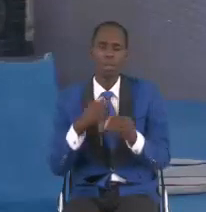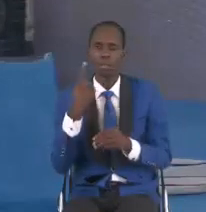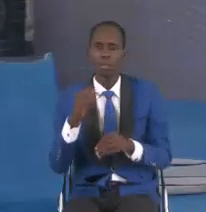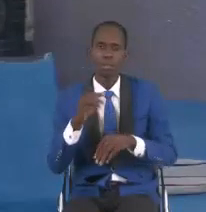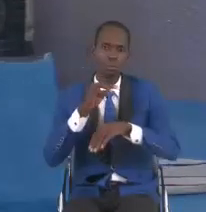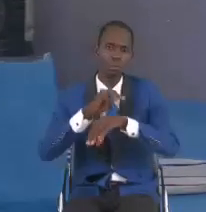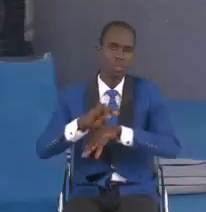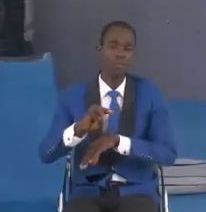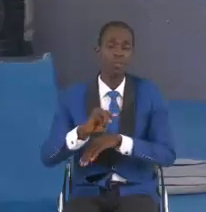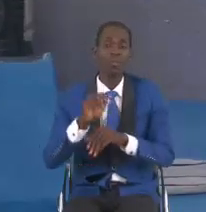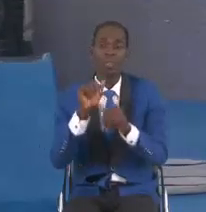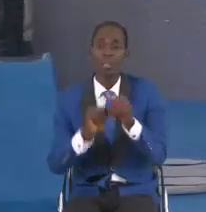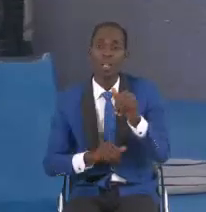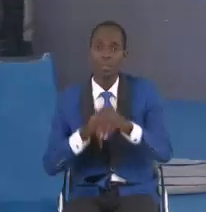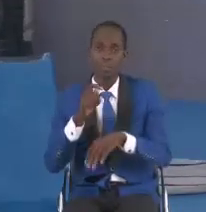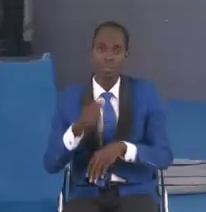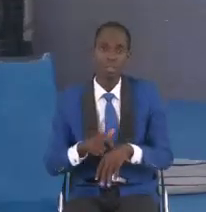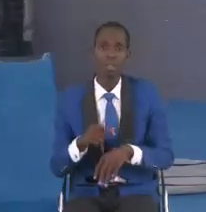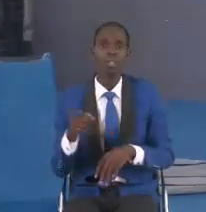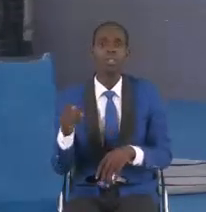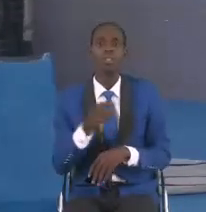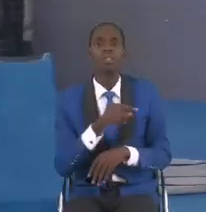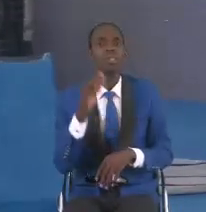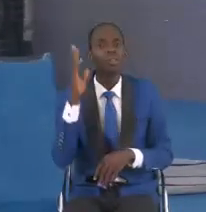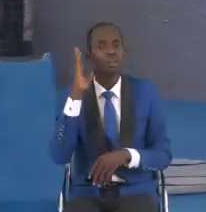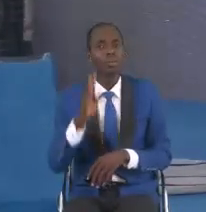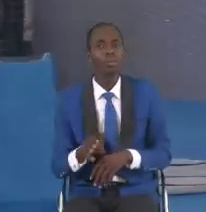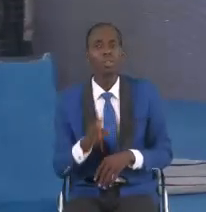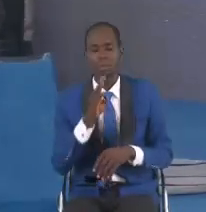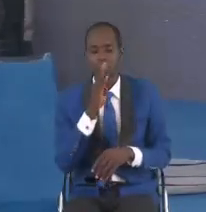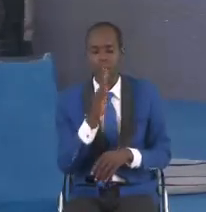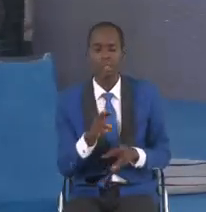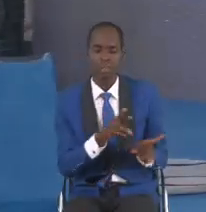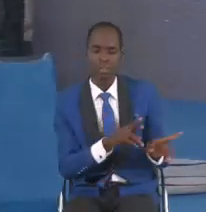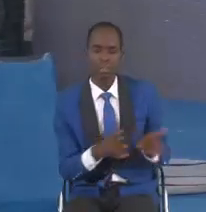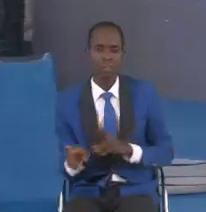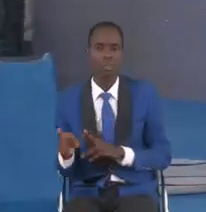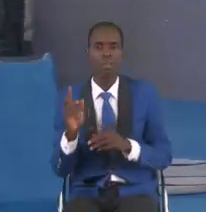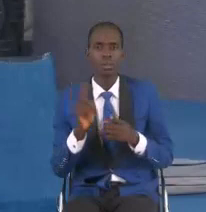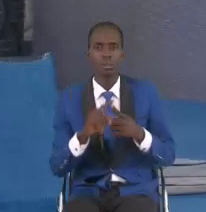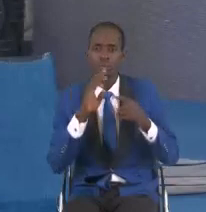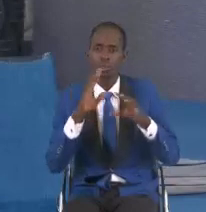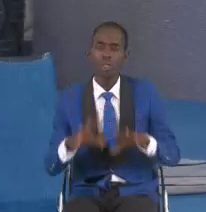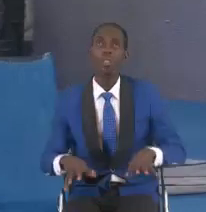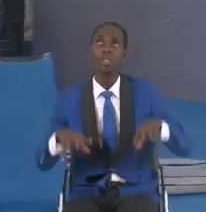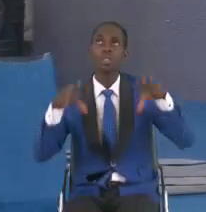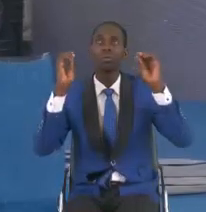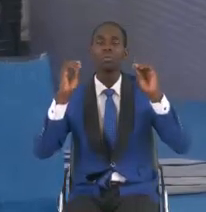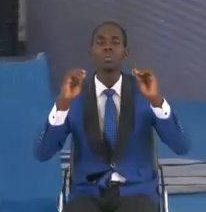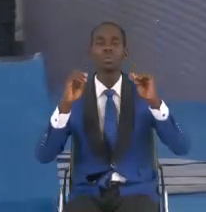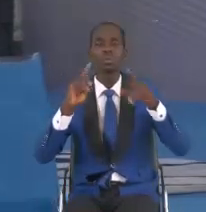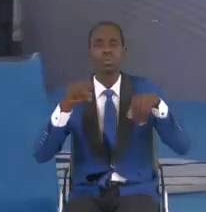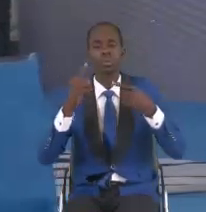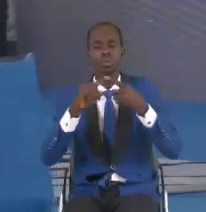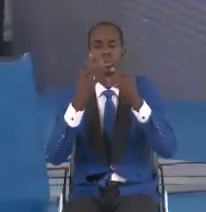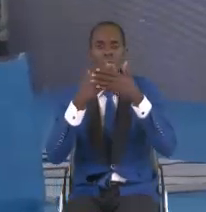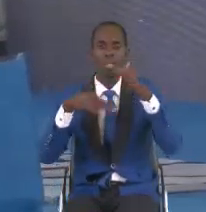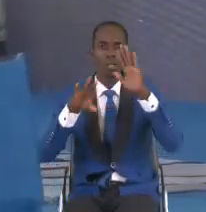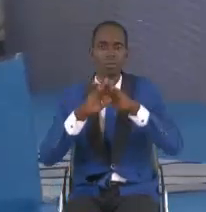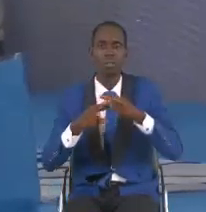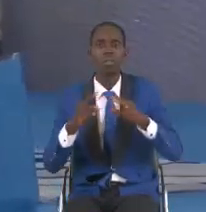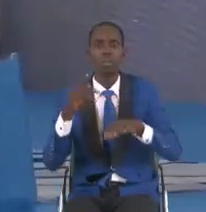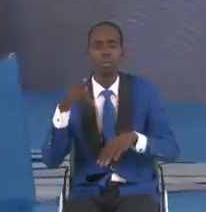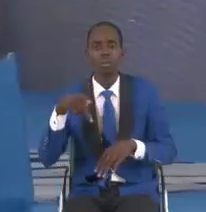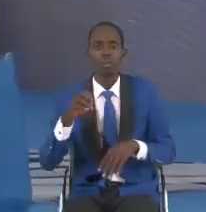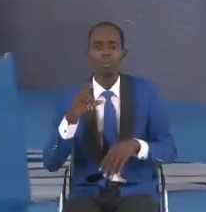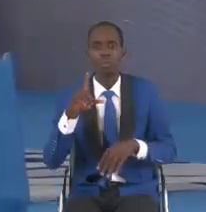every time they remain now ready to be raptured to go to heaven. Paul the Apostle said, for I am now ready